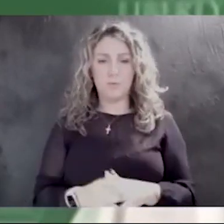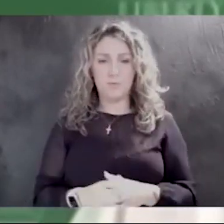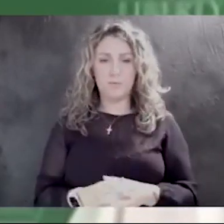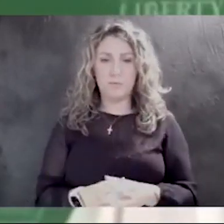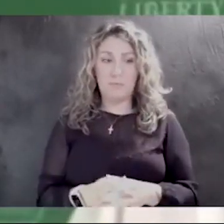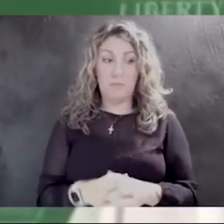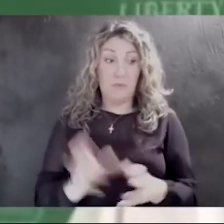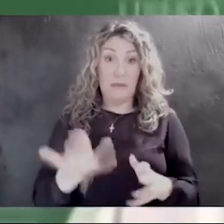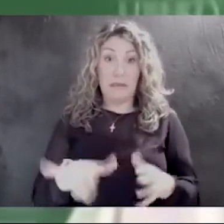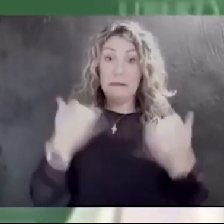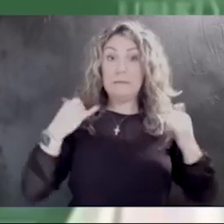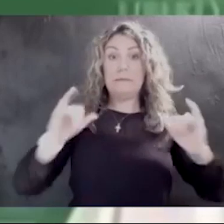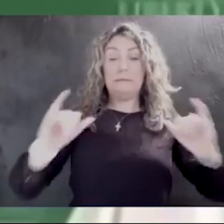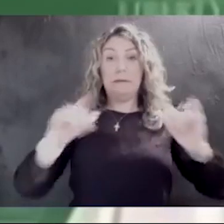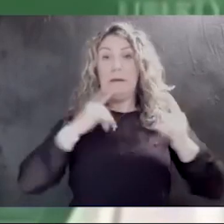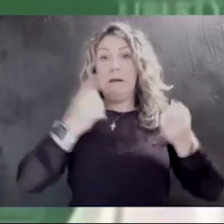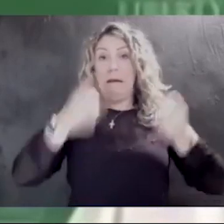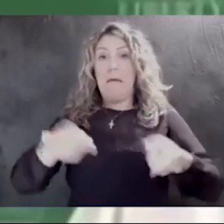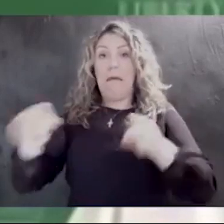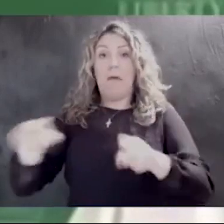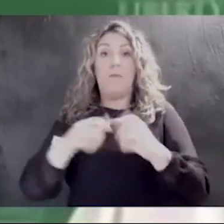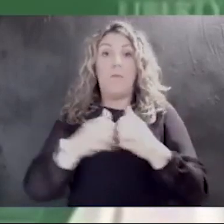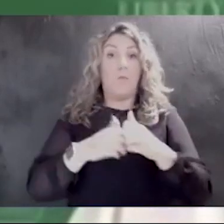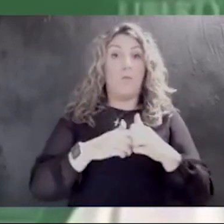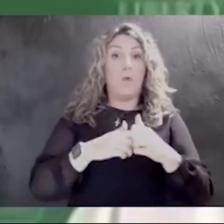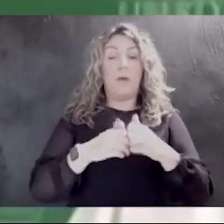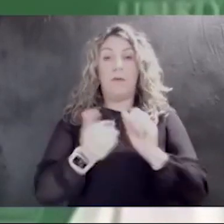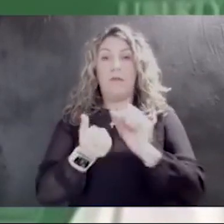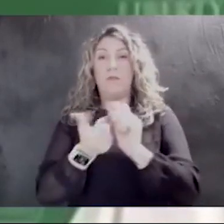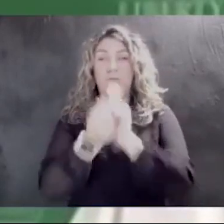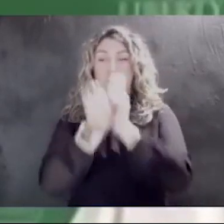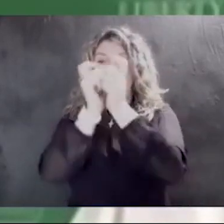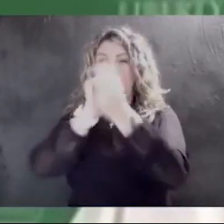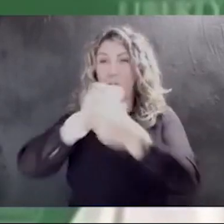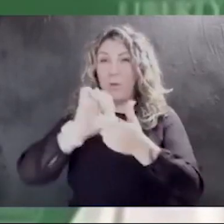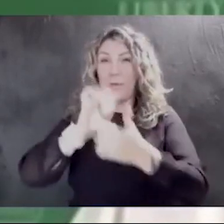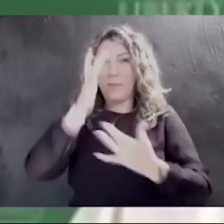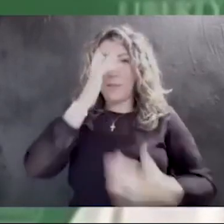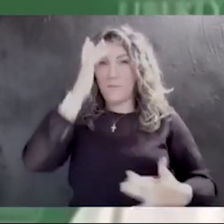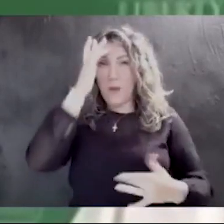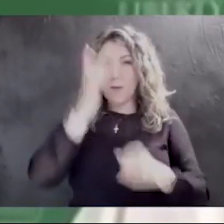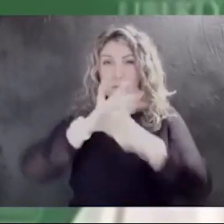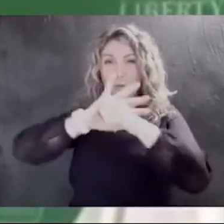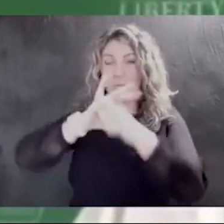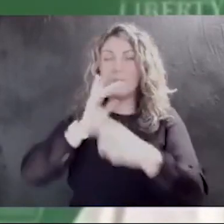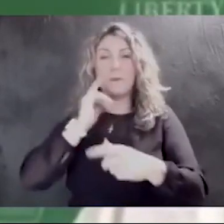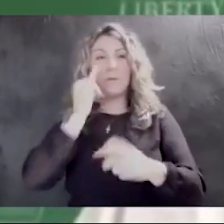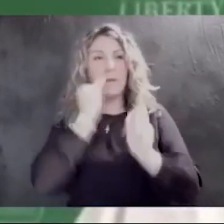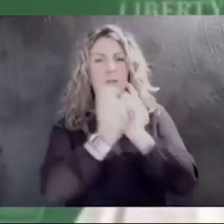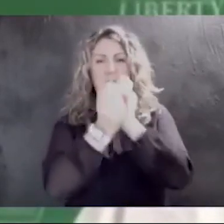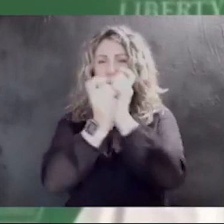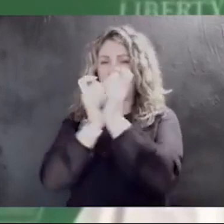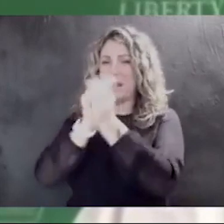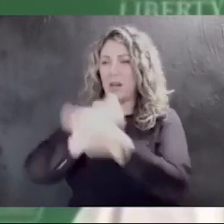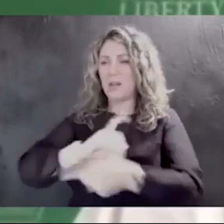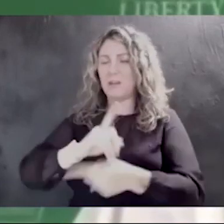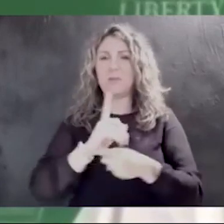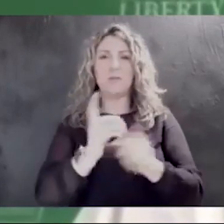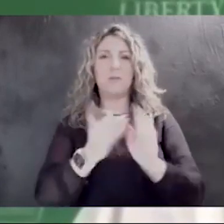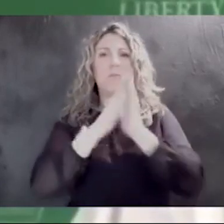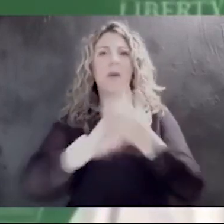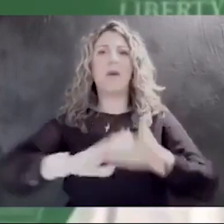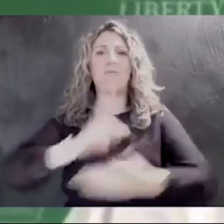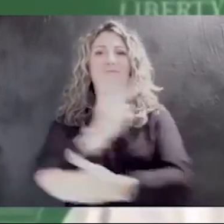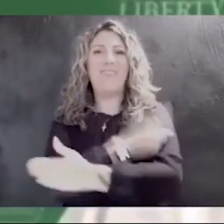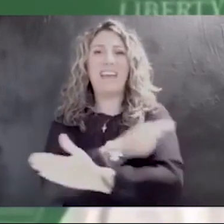on, further mutations in the virus, and whether it will mutate further into, vaccine resistance more and